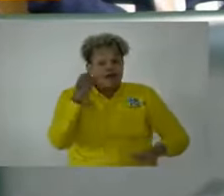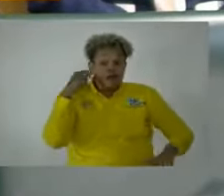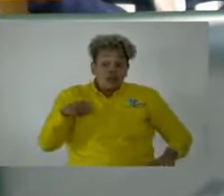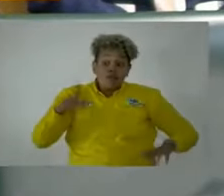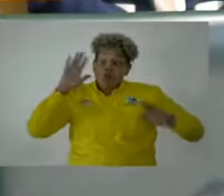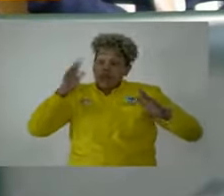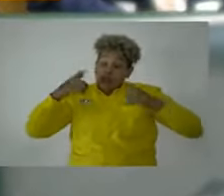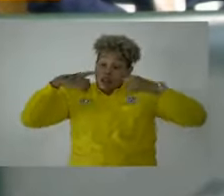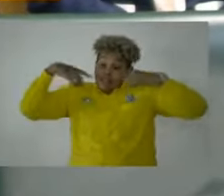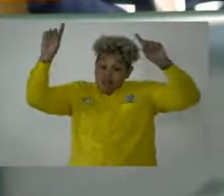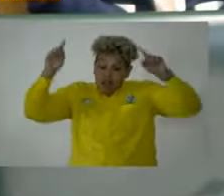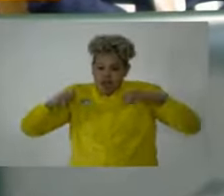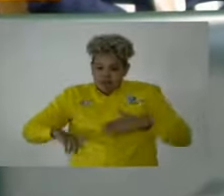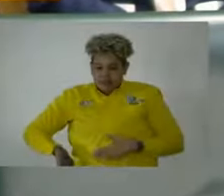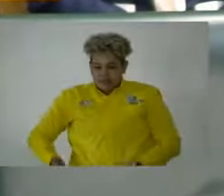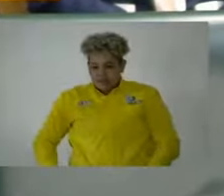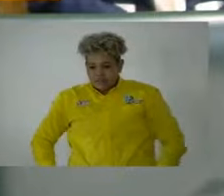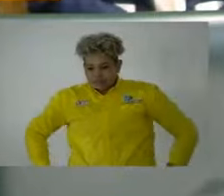to be achieved.